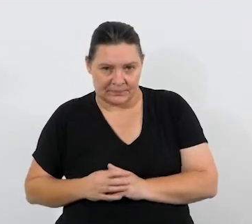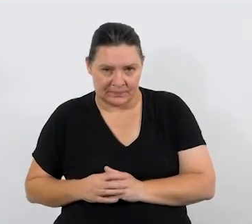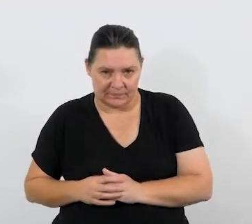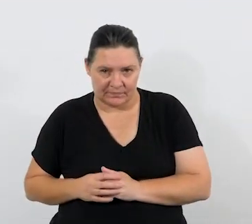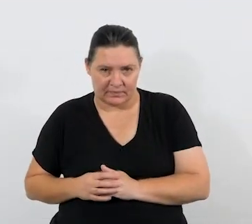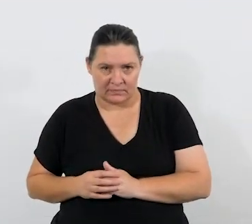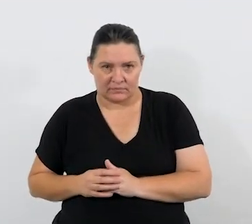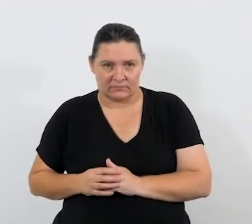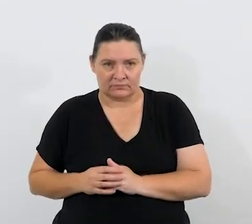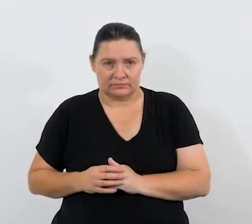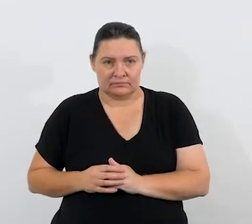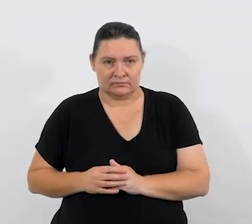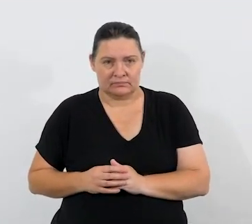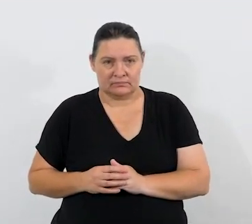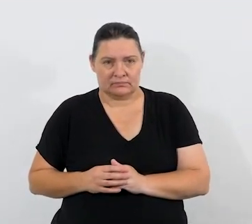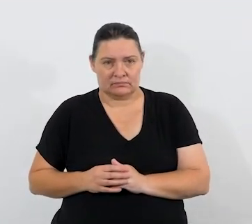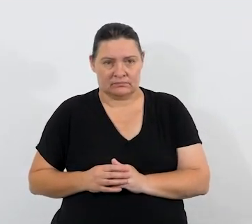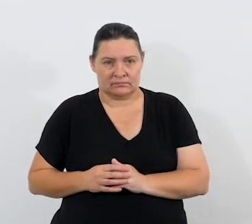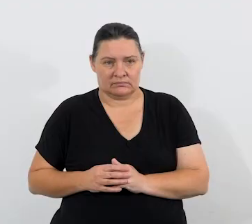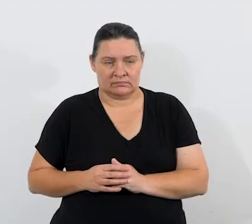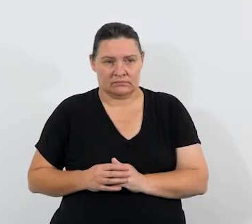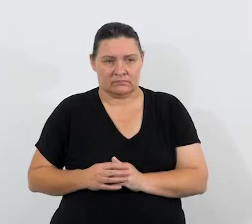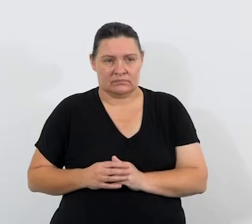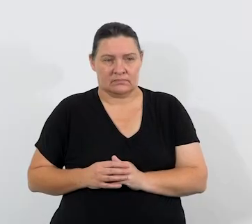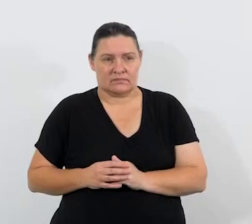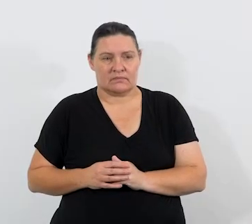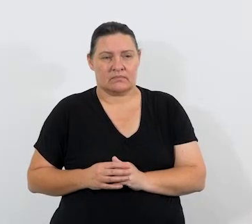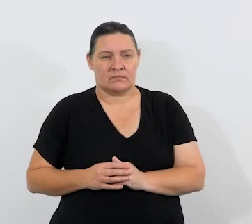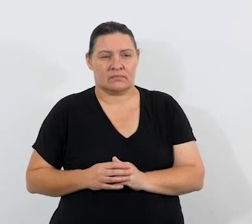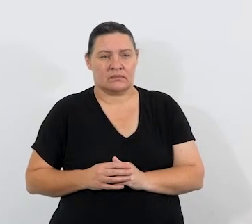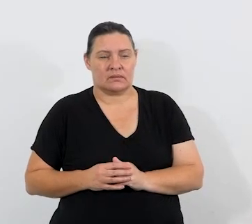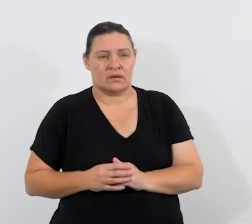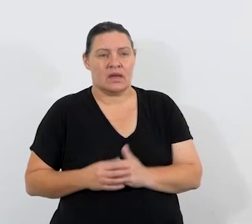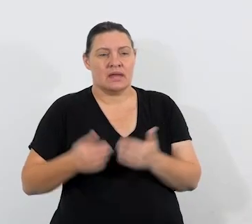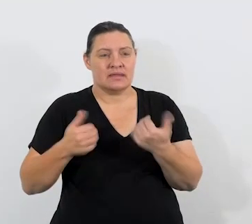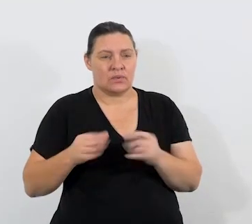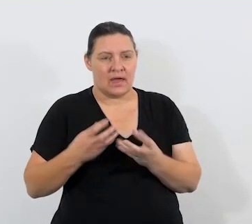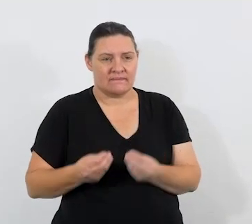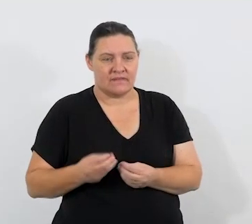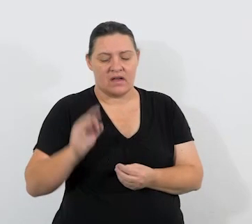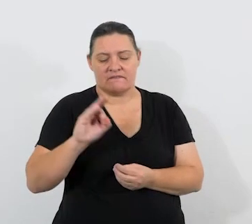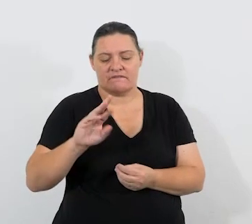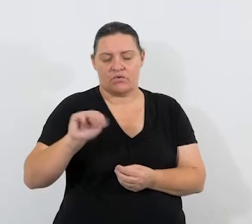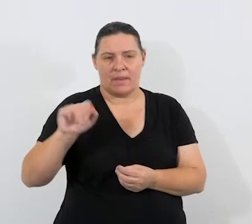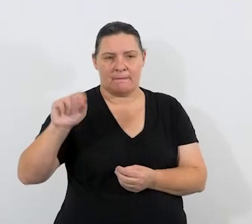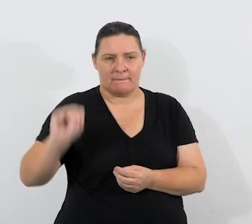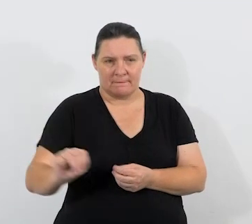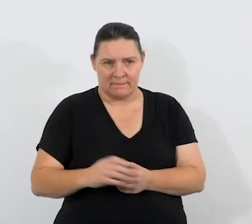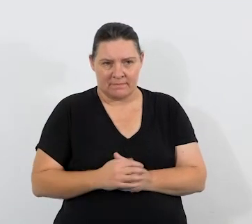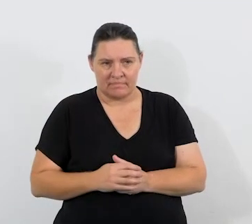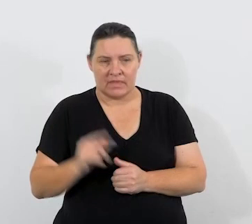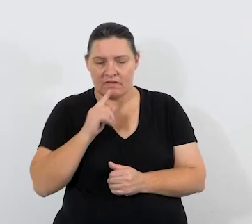looks like, then we use the fine adjustment screw. And then we have our frame